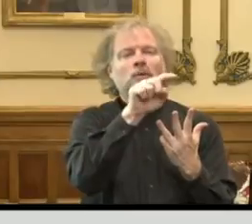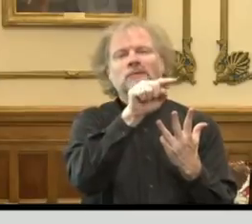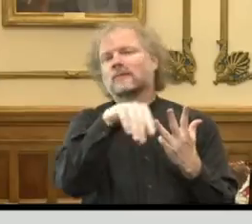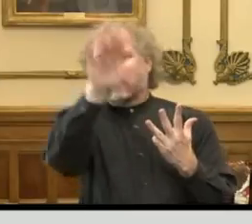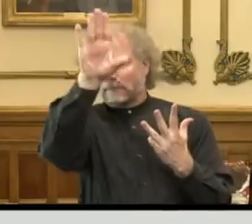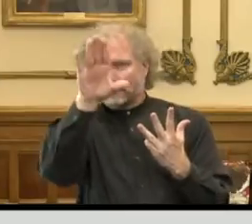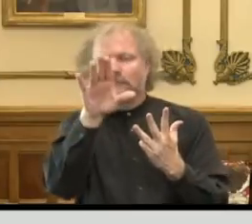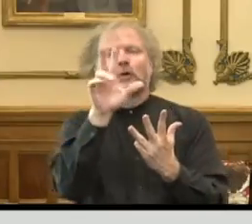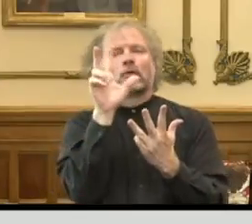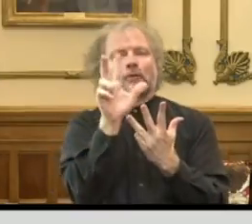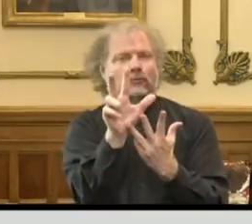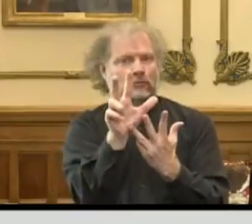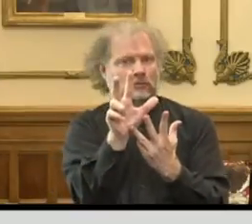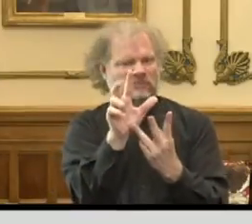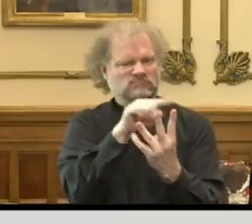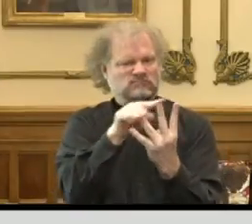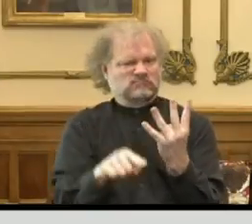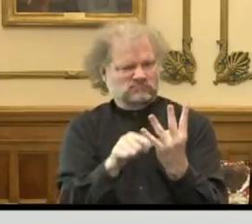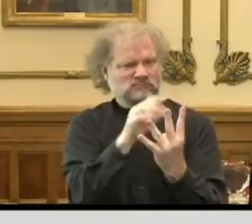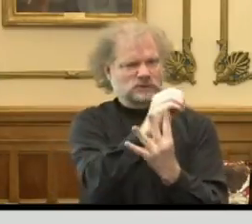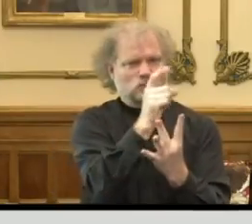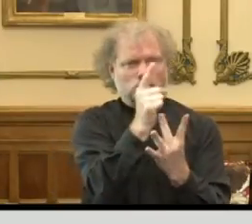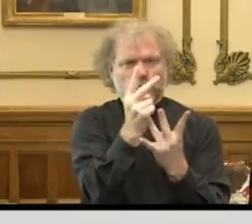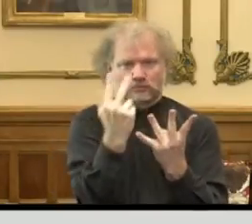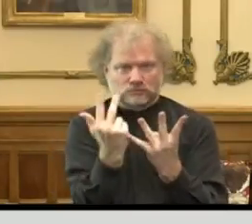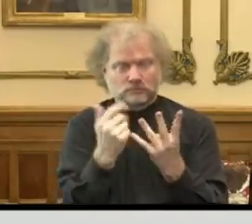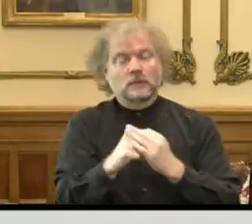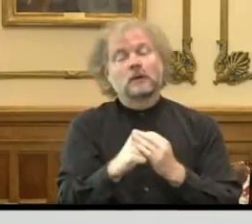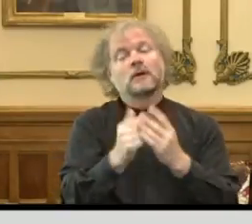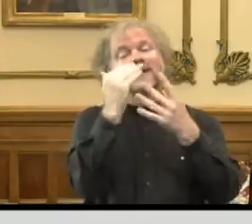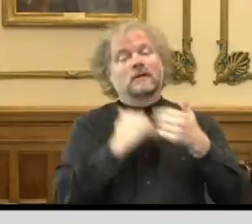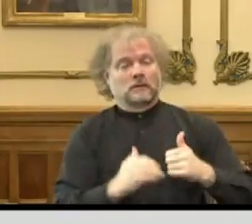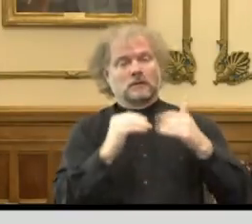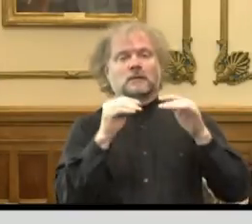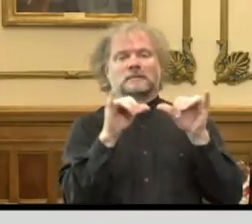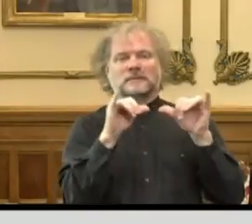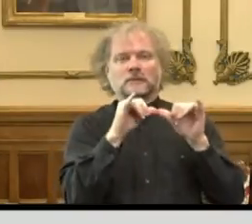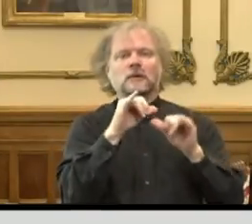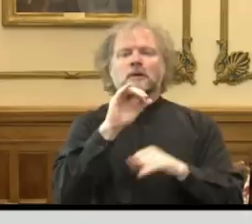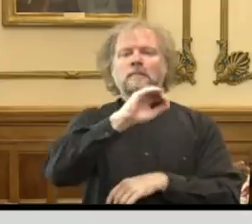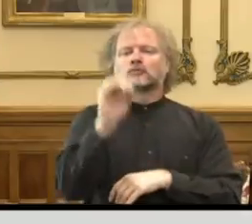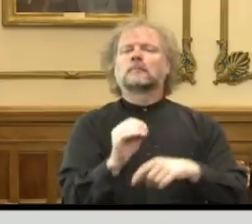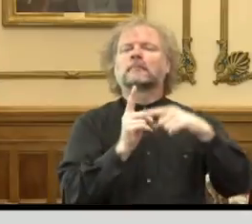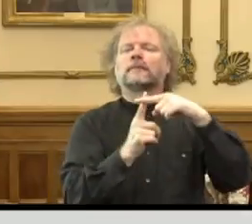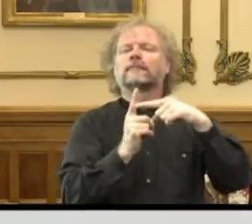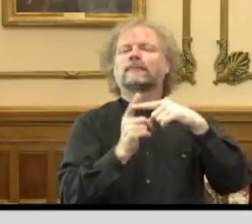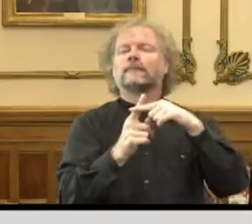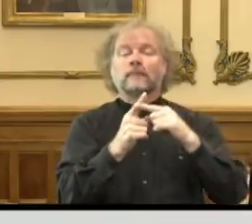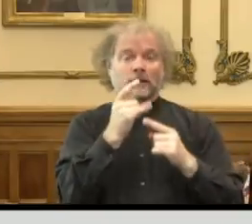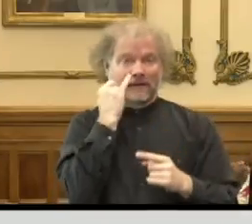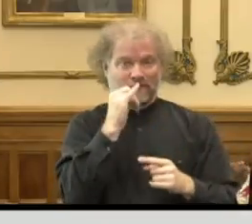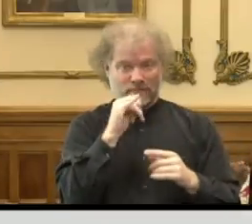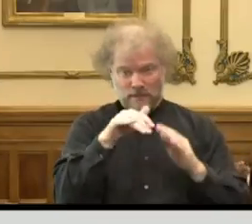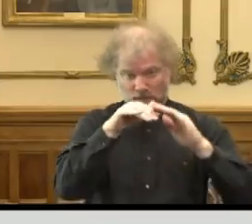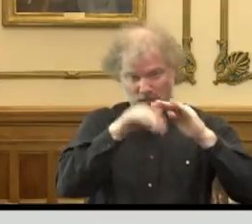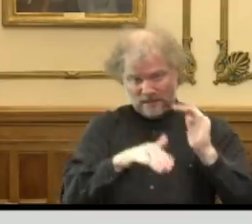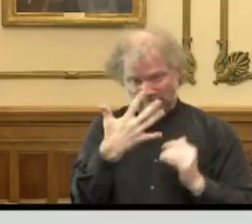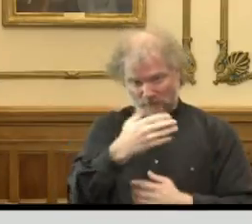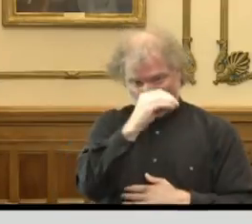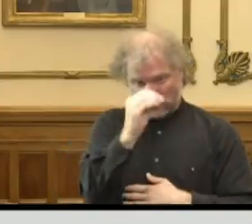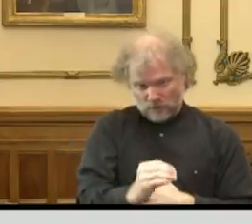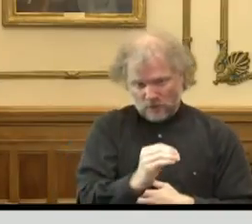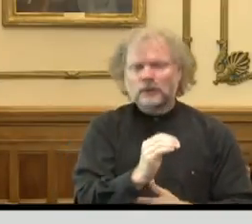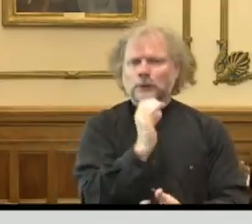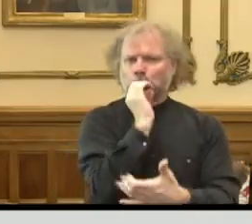cases will receive a score of 3. Our second metric is for percent positivity. If you have less than 5%, you will receive